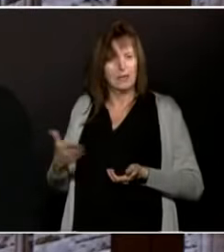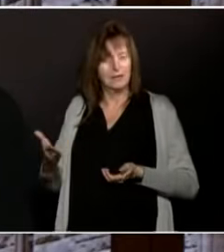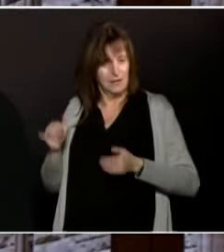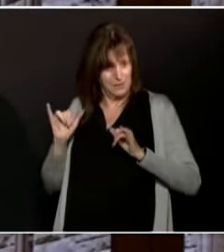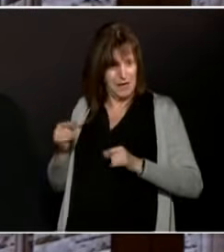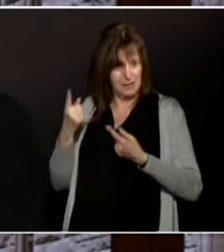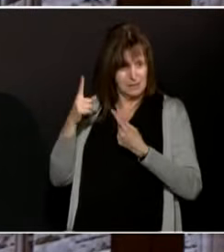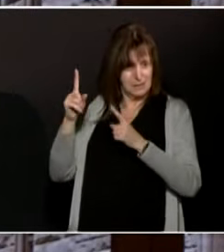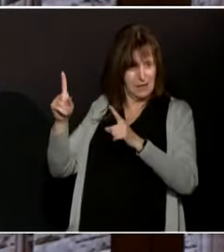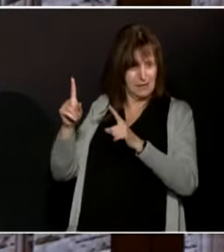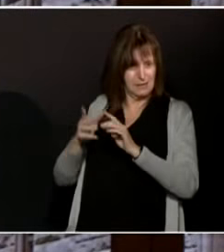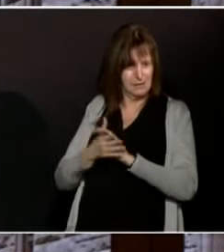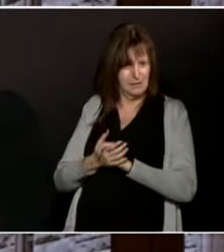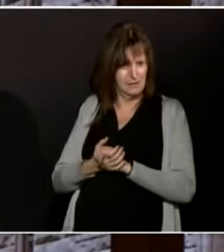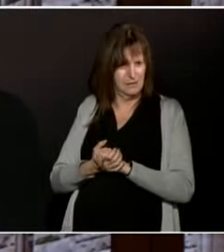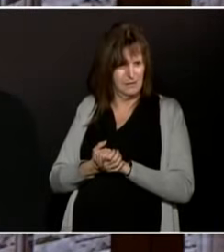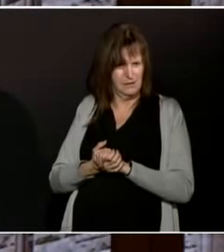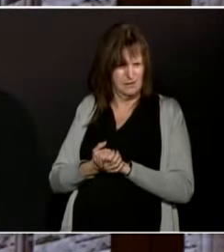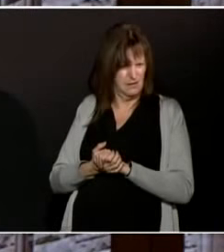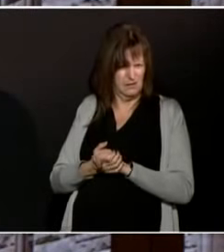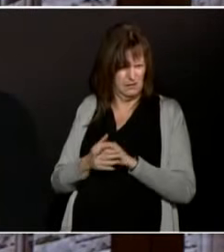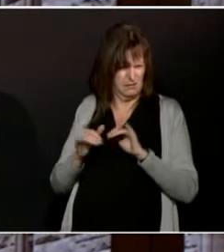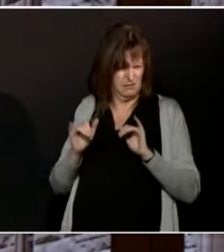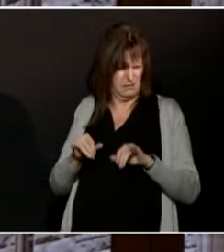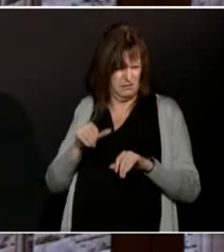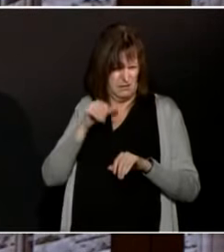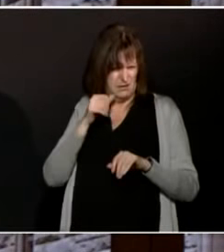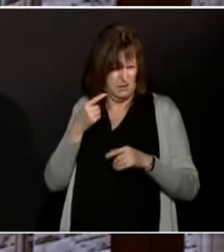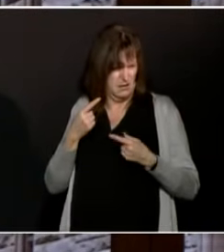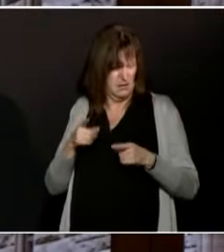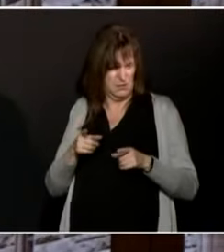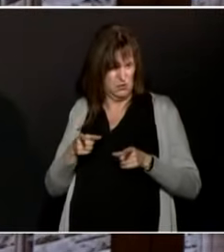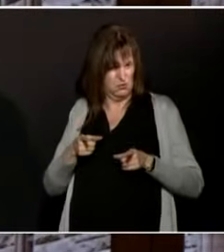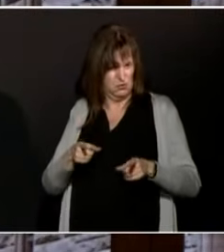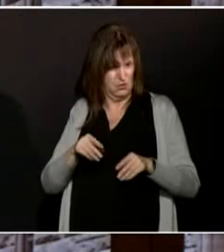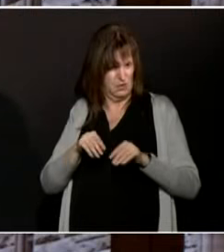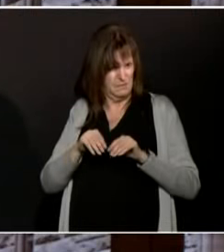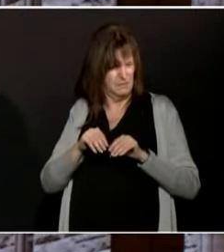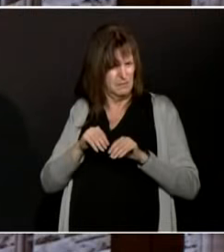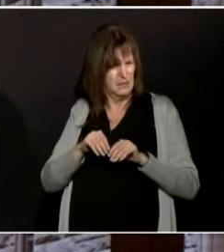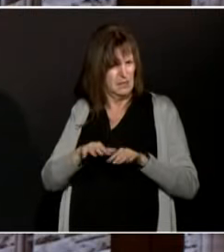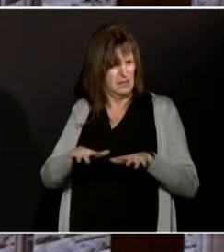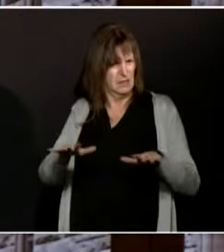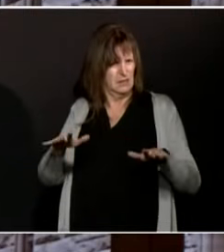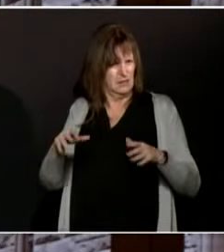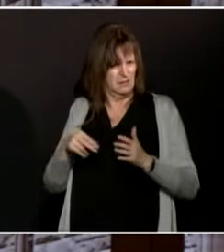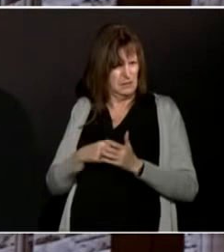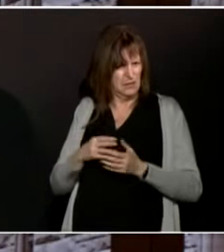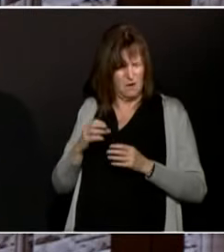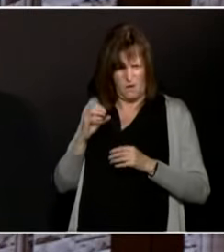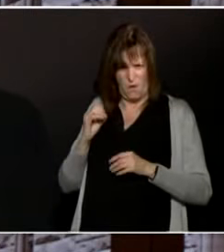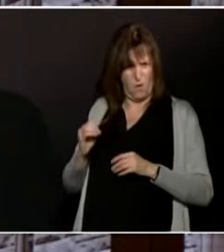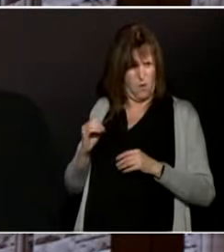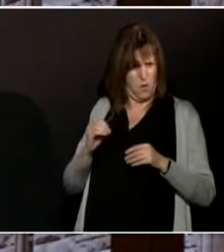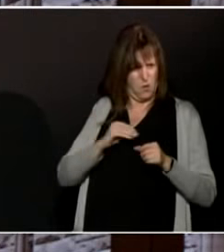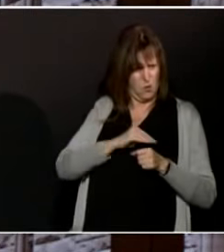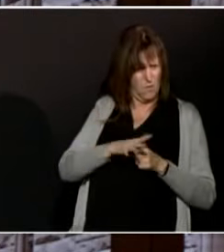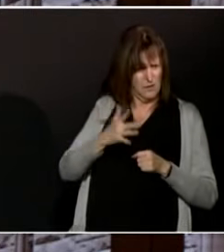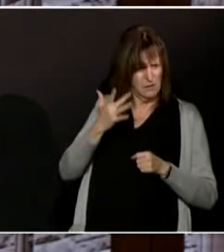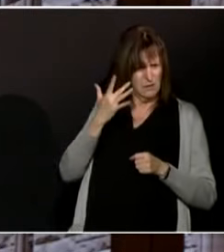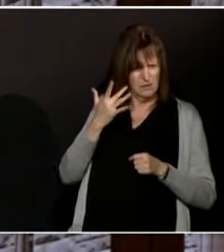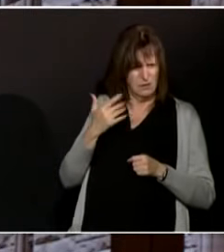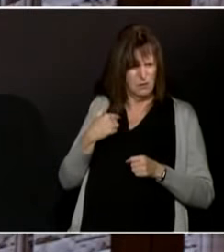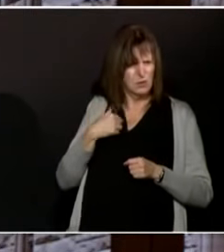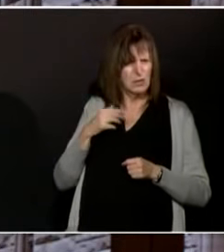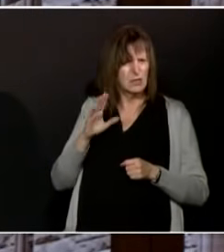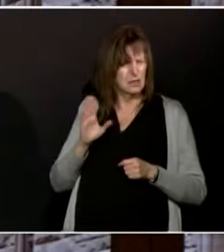nundemic. And that's not what we were anticipating. Unfortunately, we were anticipating that, and where our expectation was even higher, much